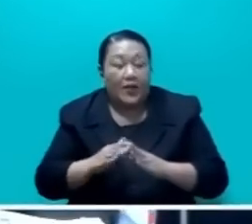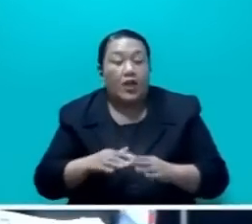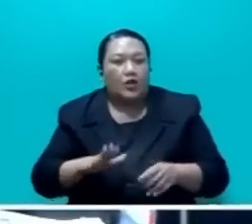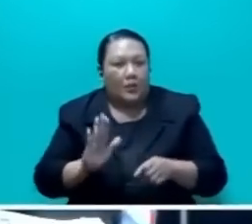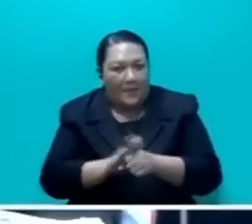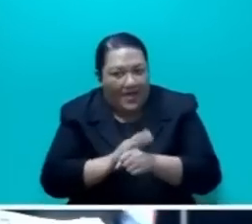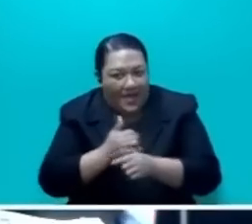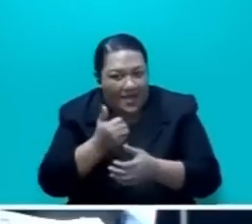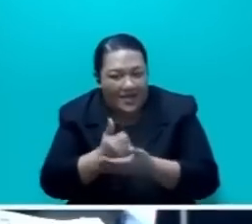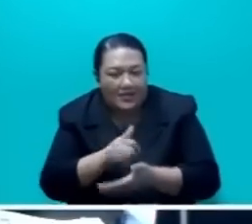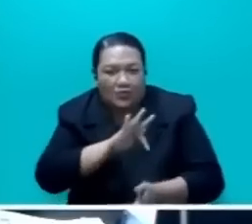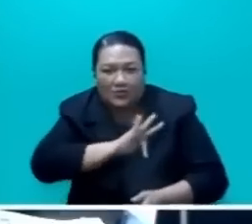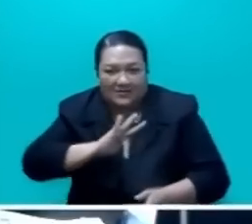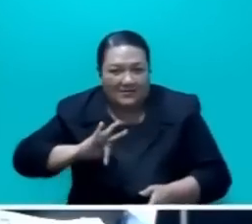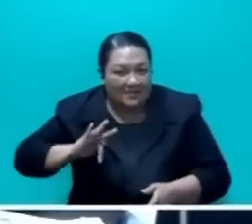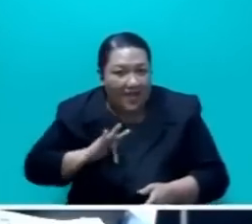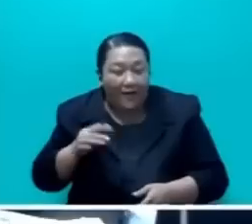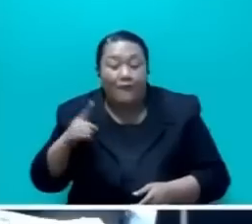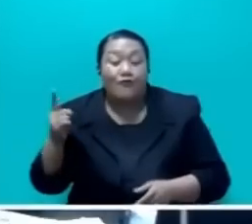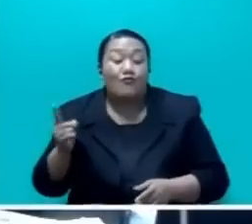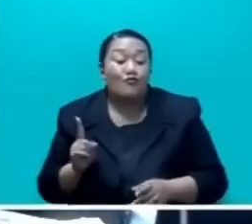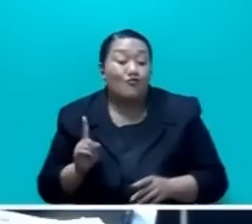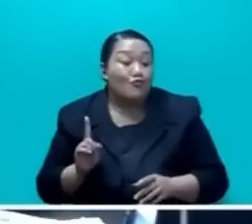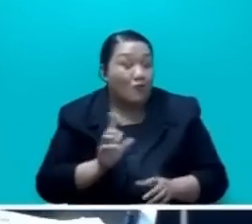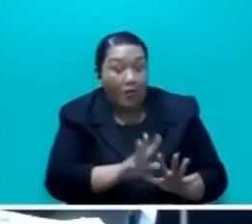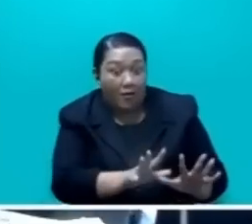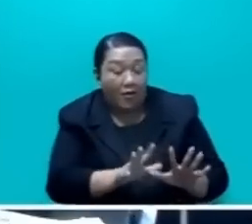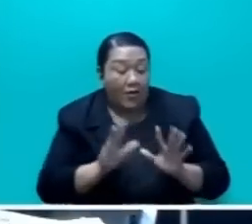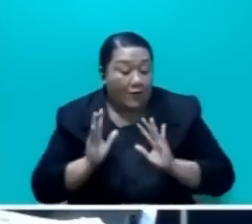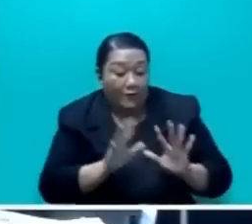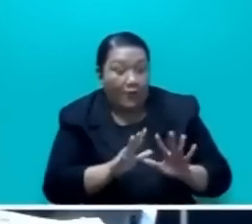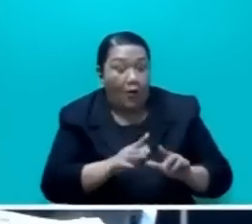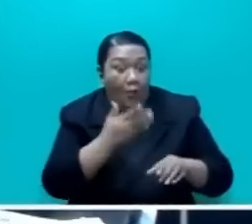school more competitive in whatsoever it undertakes.